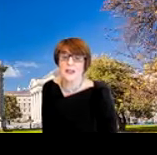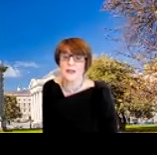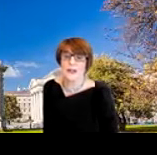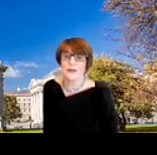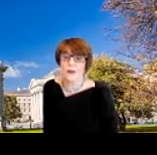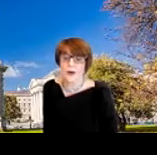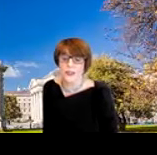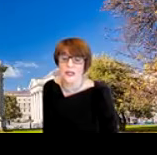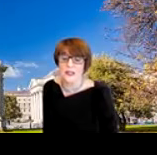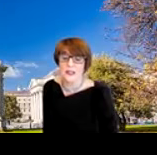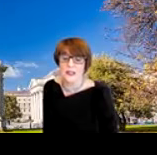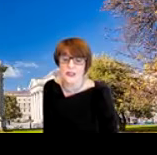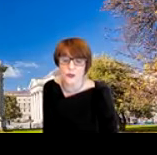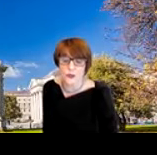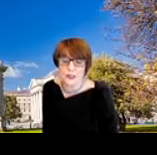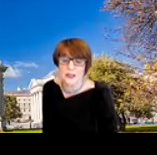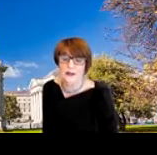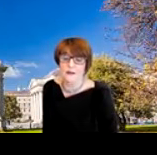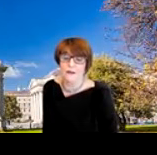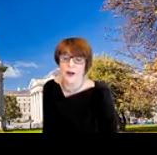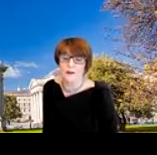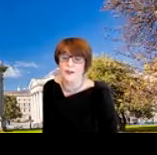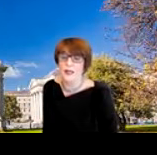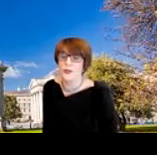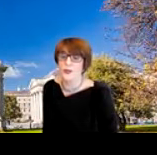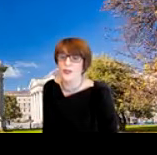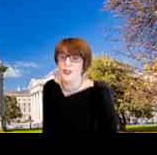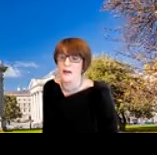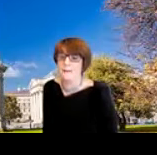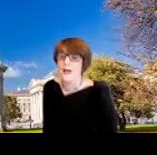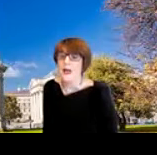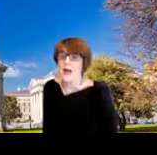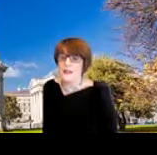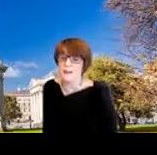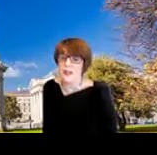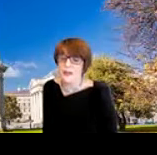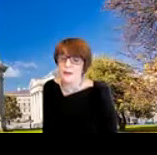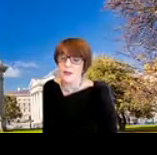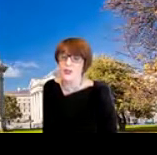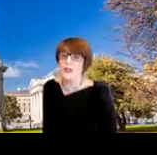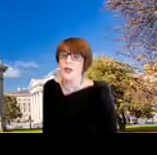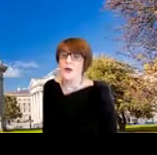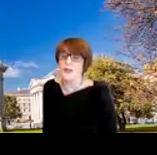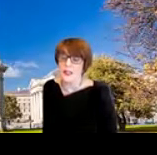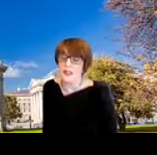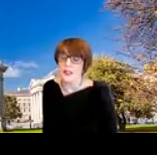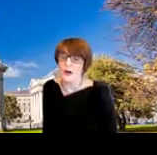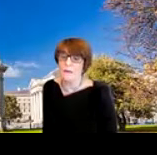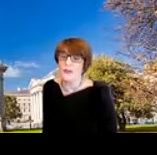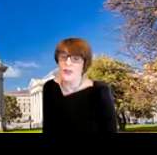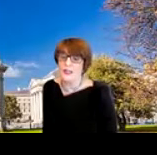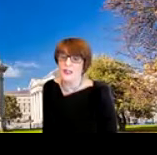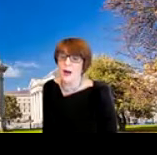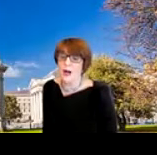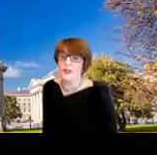66% in Survey 1 were tested. This had increased to 75% over time. And as the Minister mentioned, we've seen the numbers